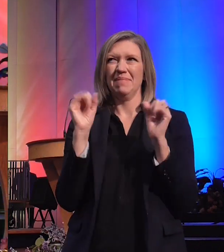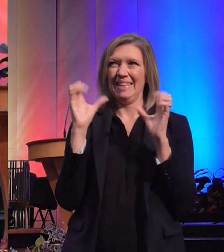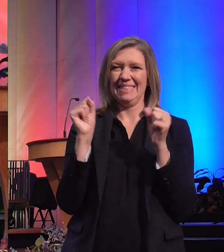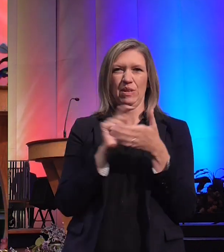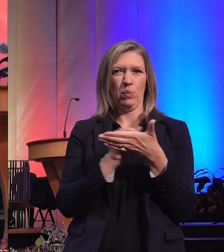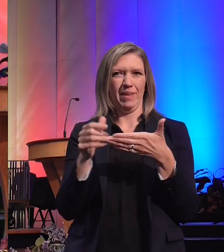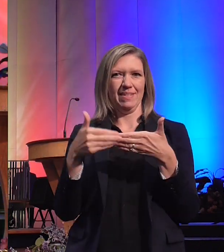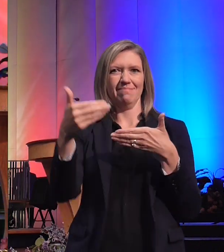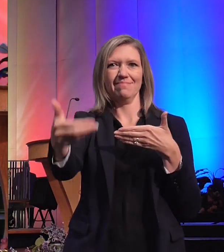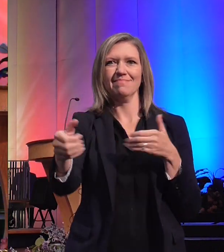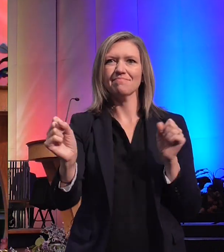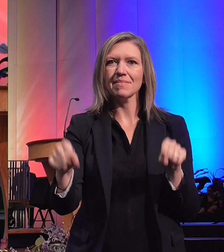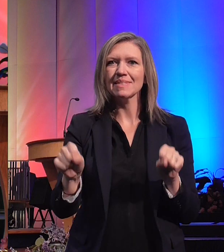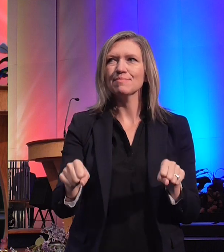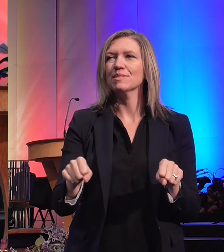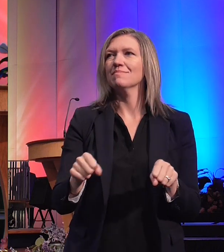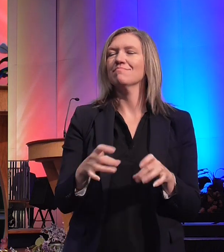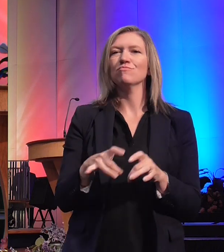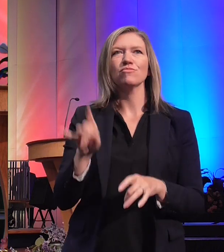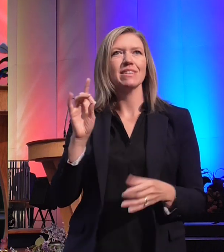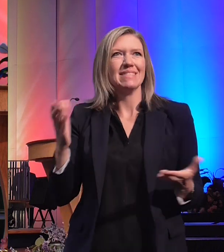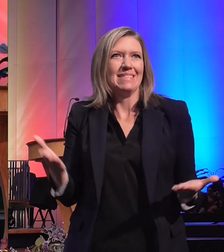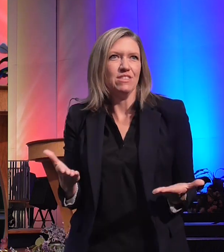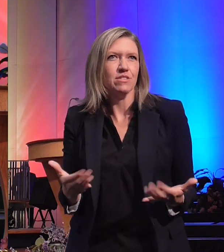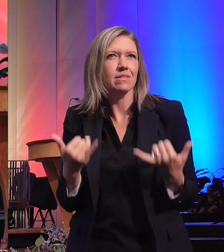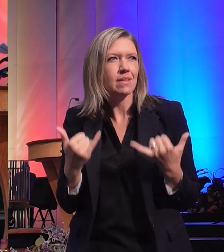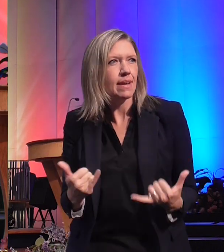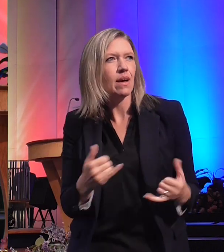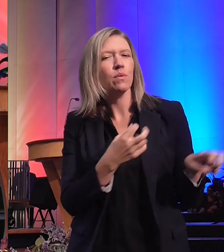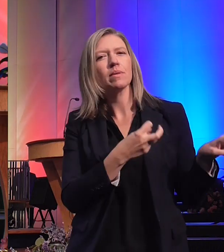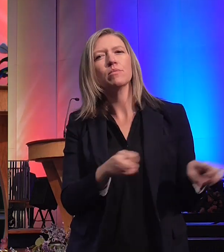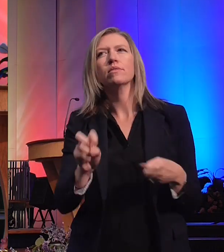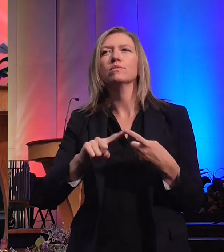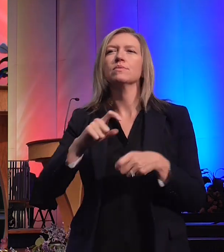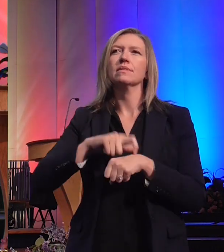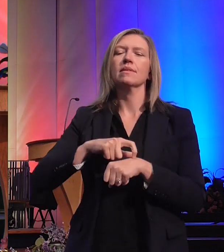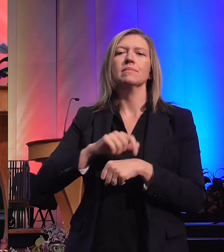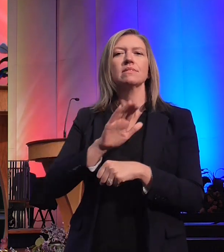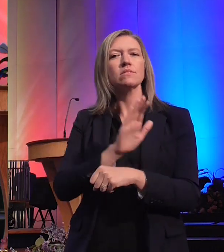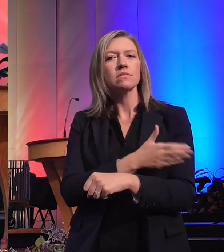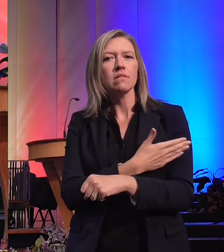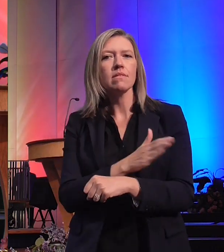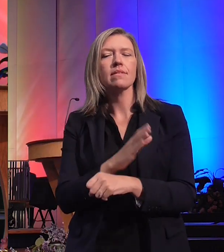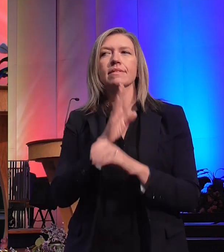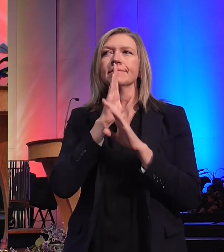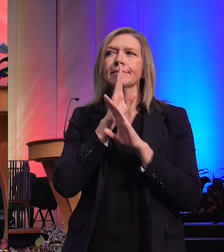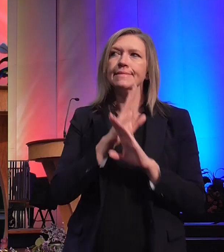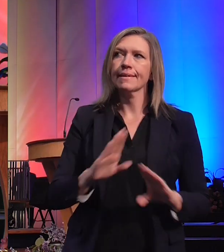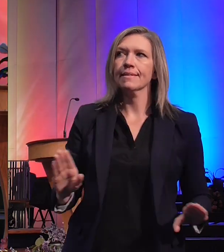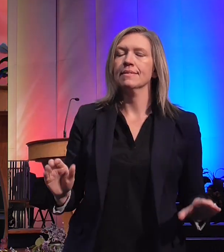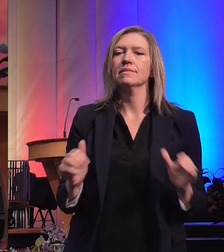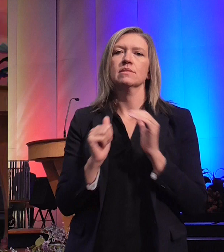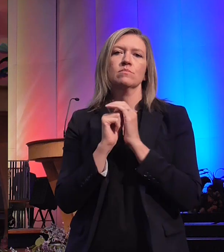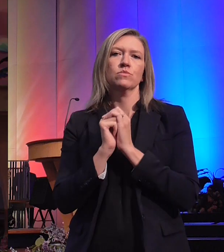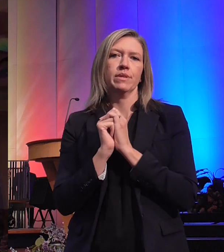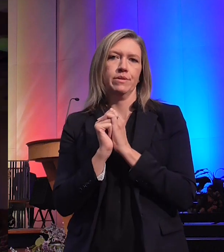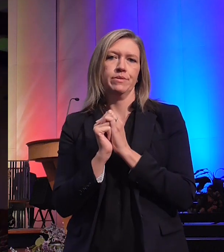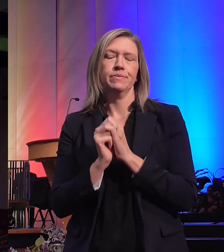be, an amazing present right here as we move into this time of song, of silence, and of prayer.